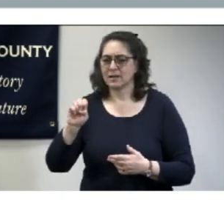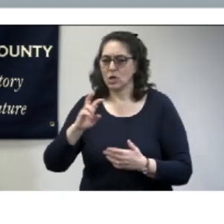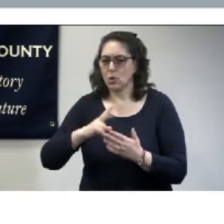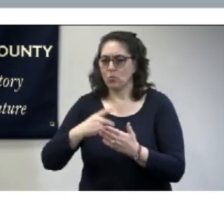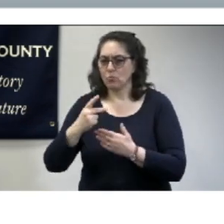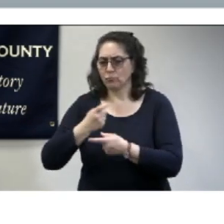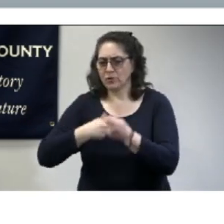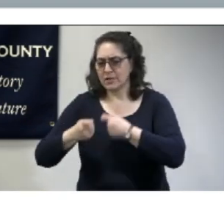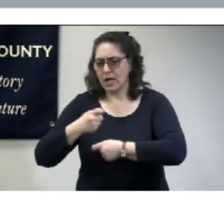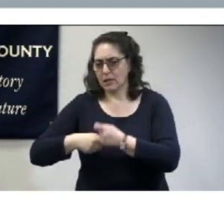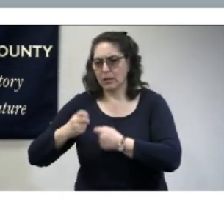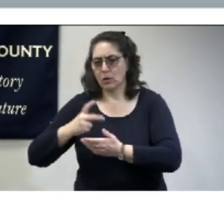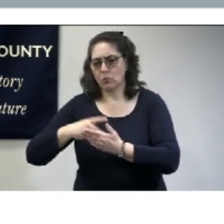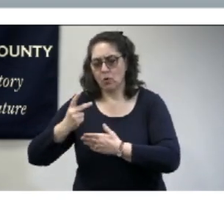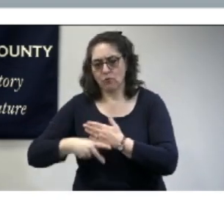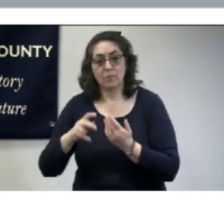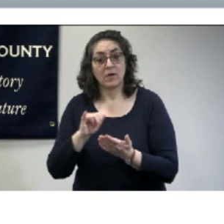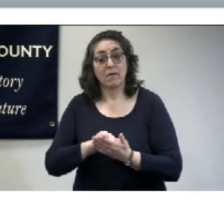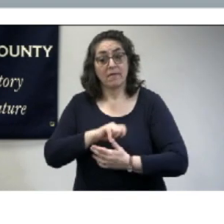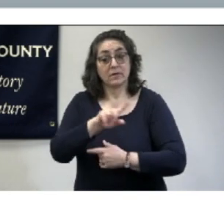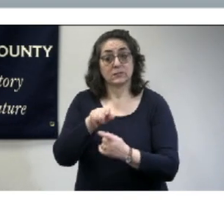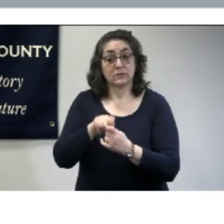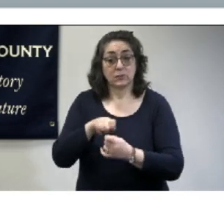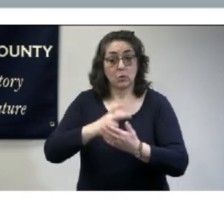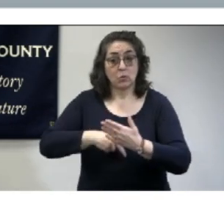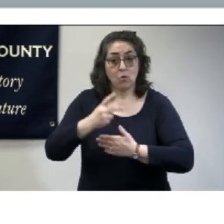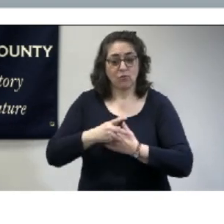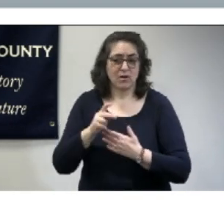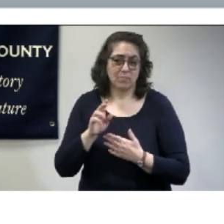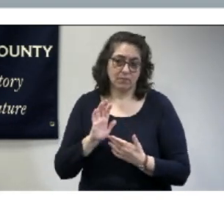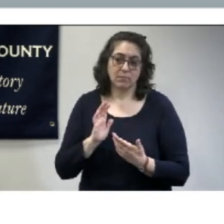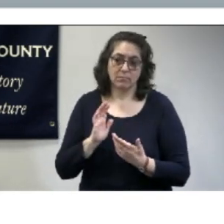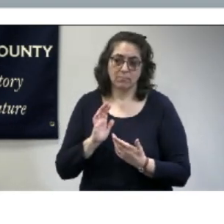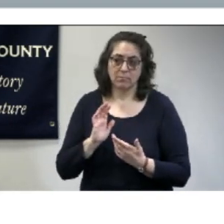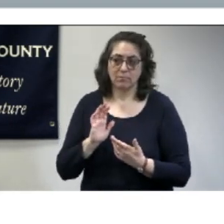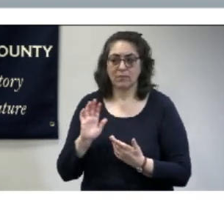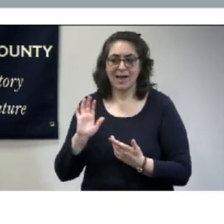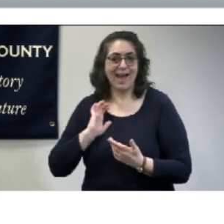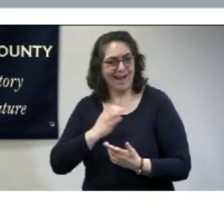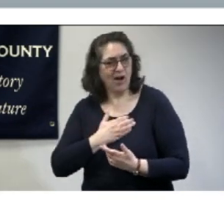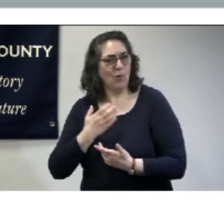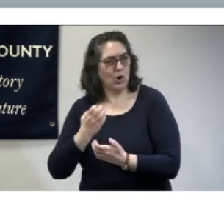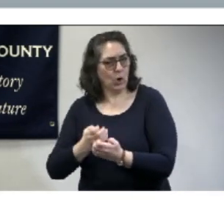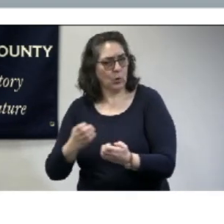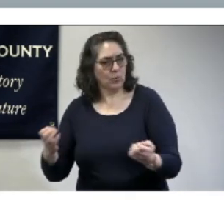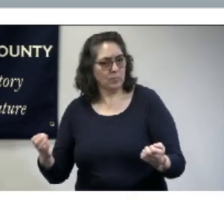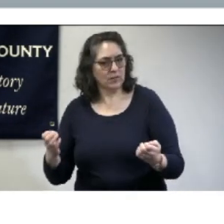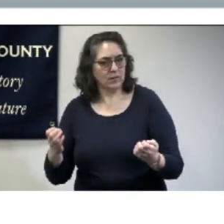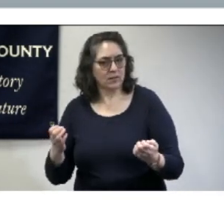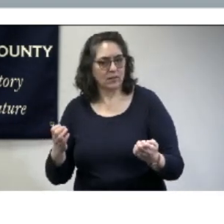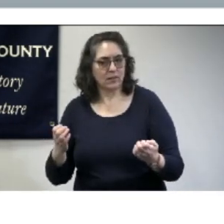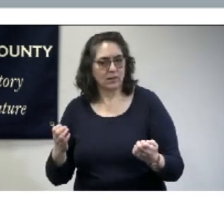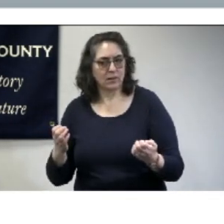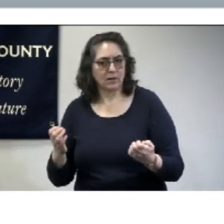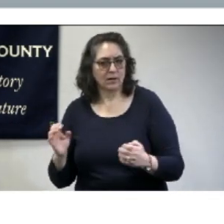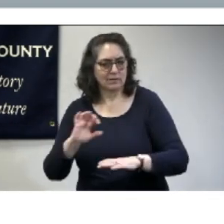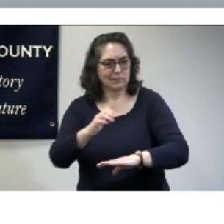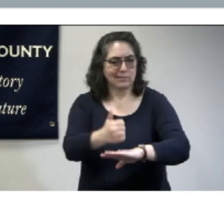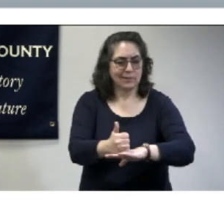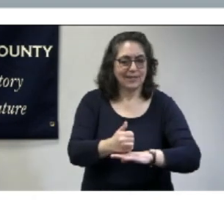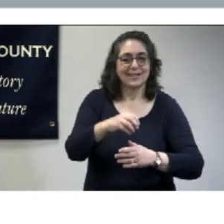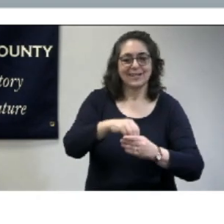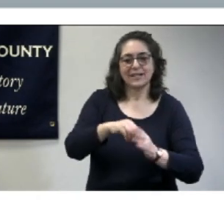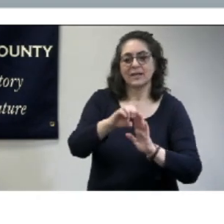specific program, their equipment or our equipment is installed in the City of Clifton